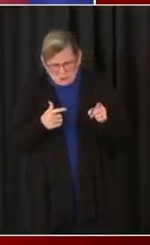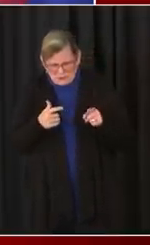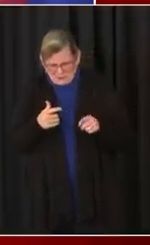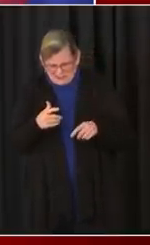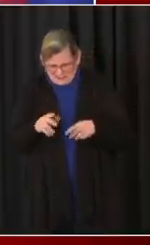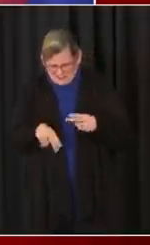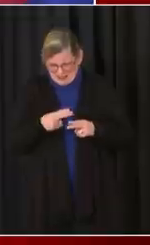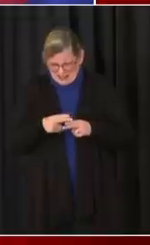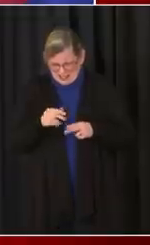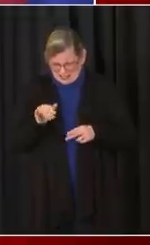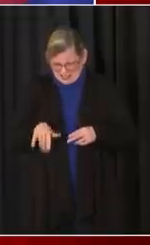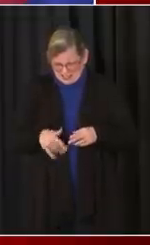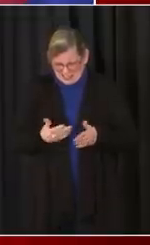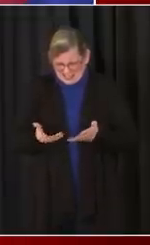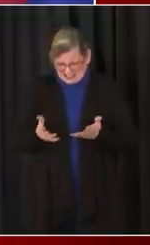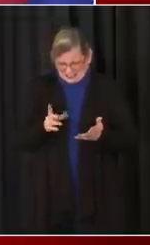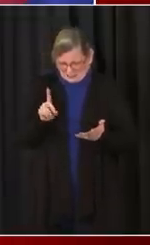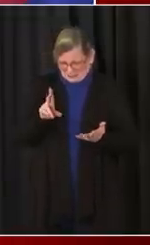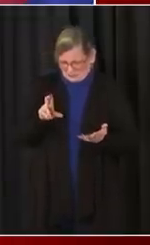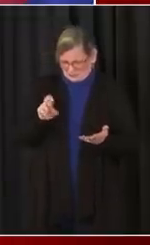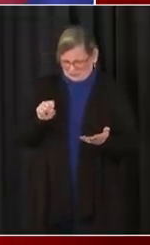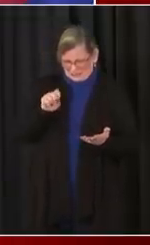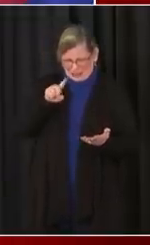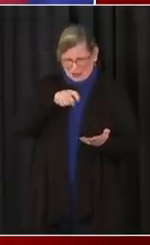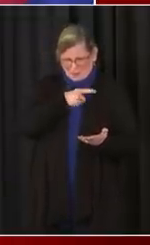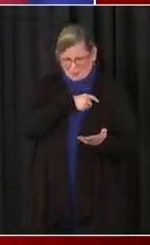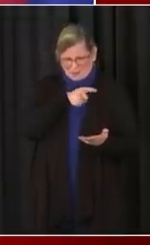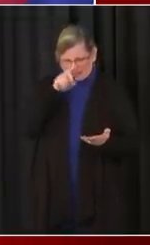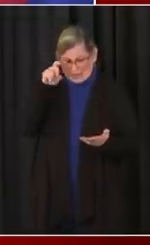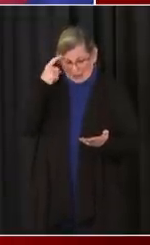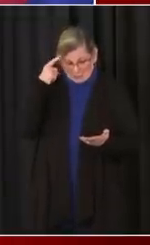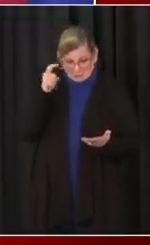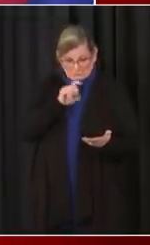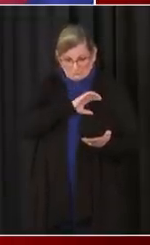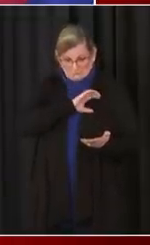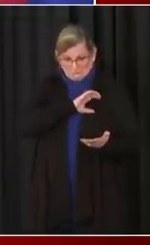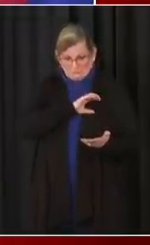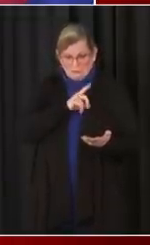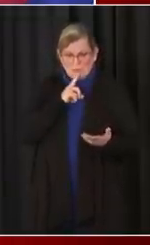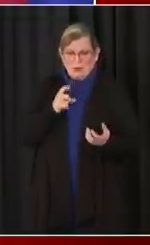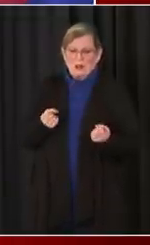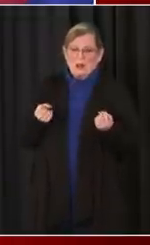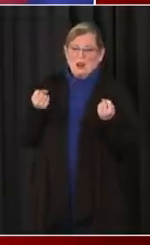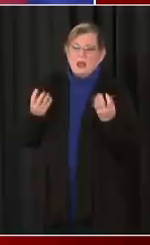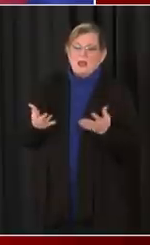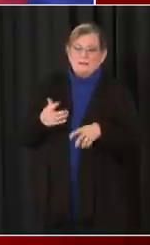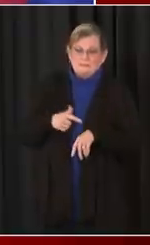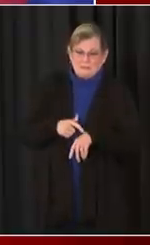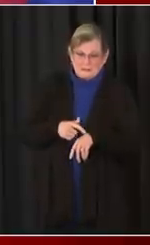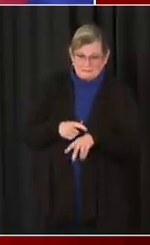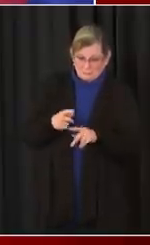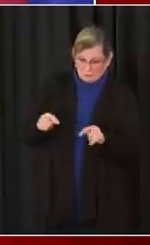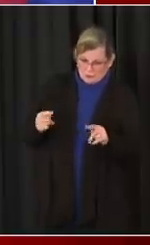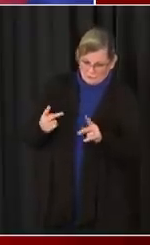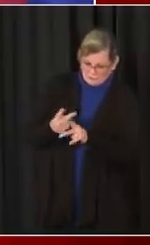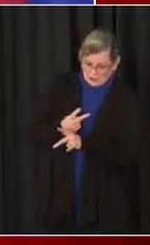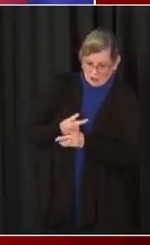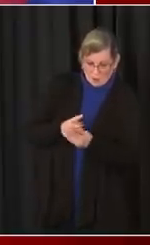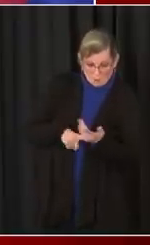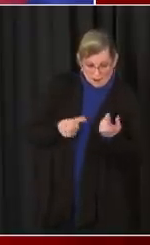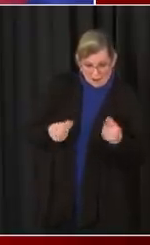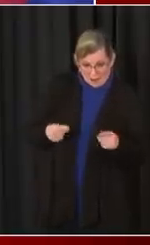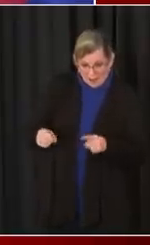Police and their response? Well, I think that there's going to be a lot of time for us to figure out what